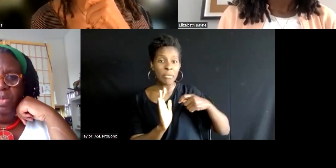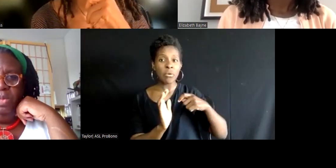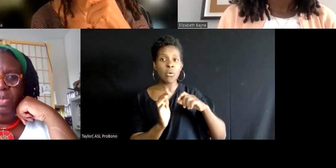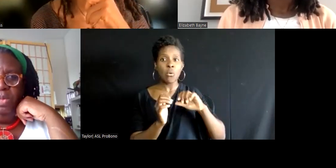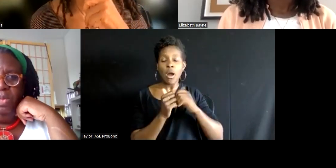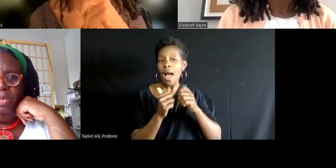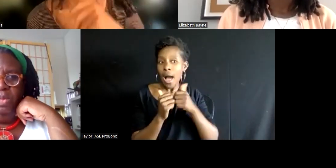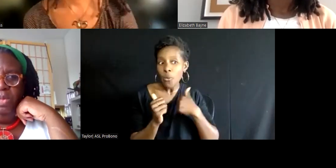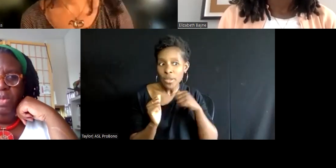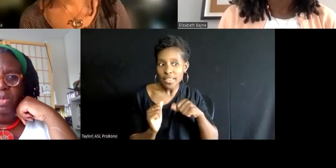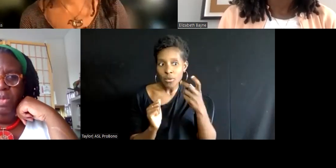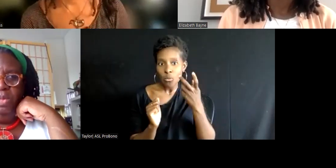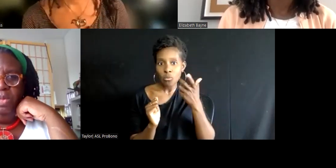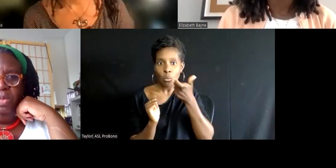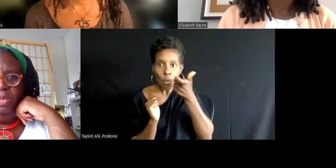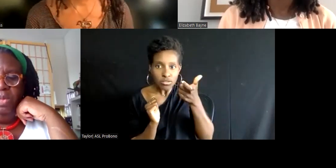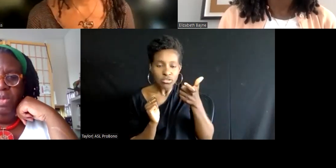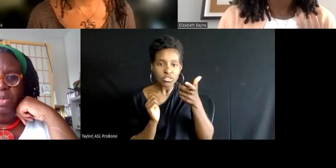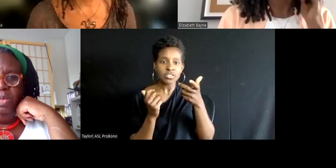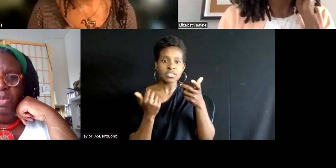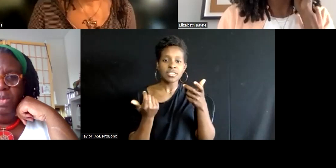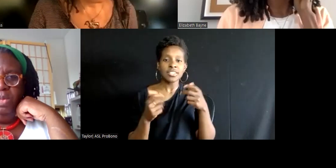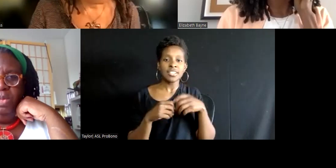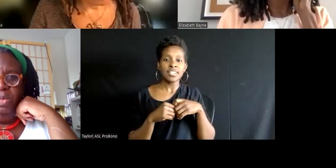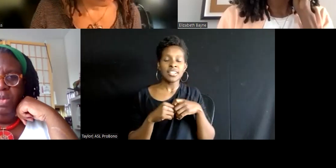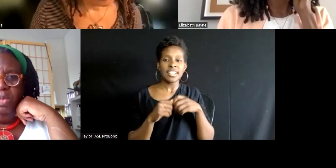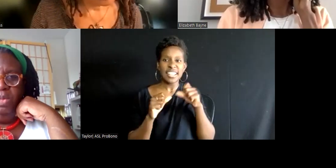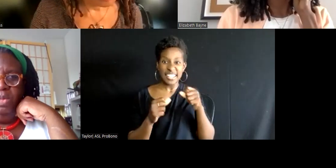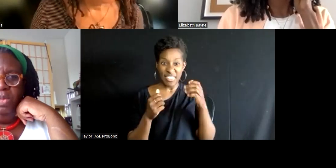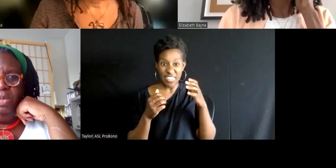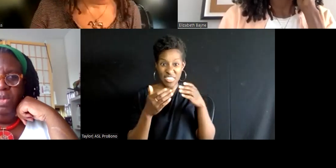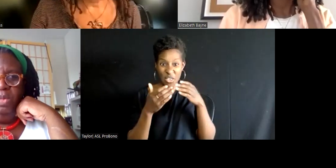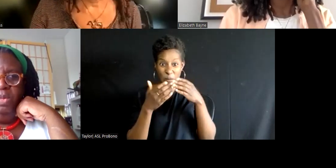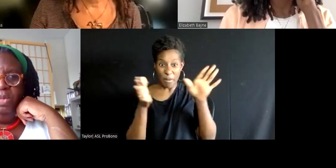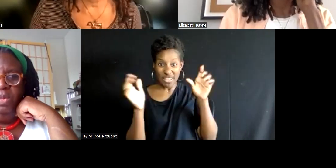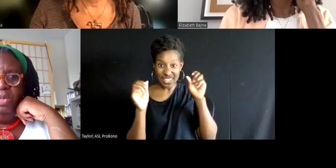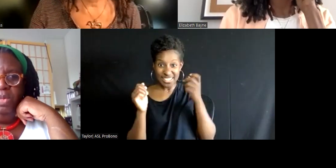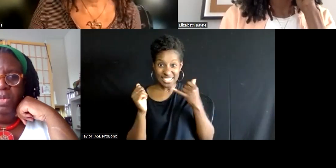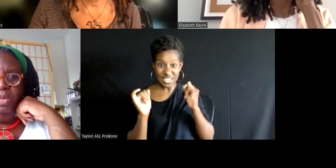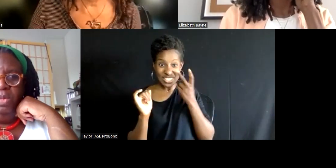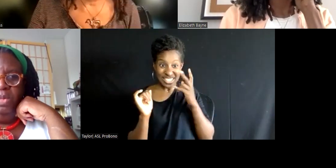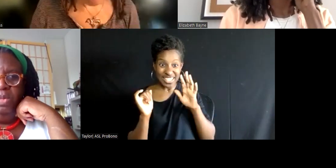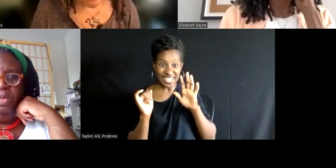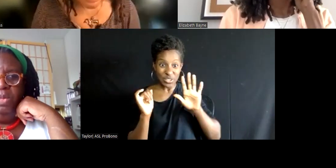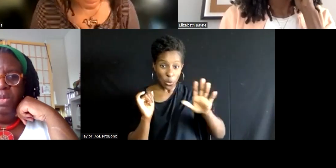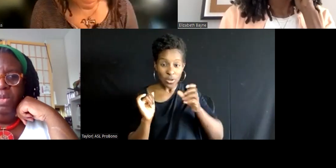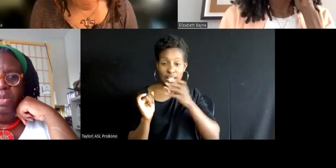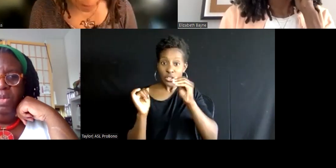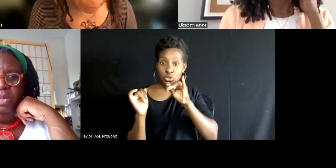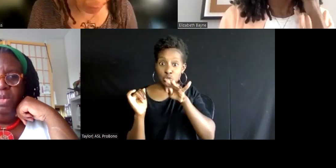see it? St. June, can the open public still see your film? If you guys could add that to the